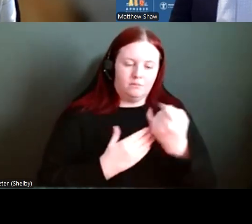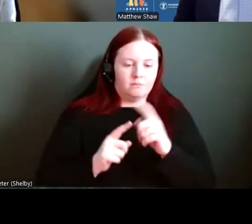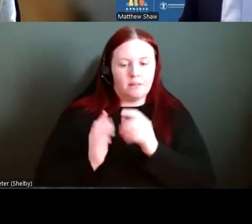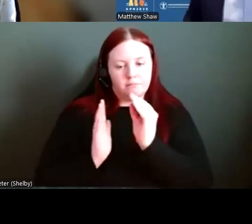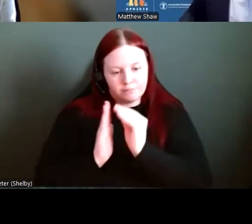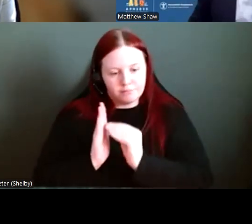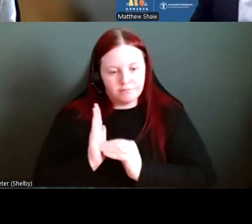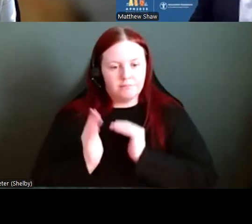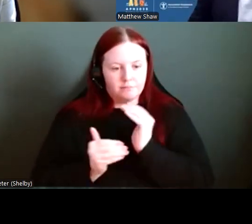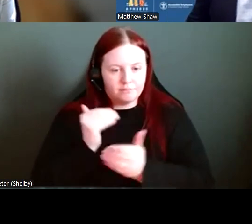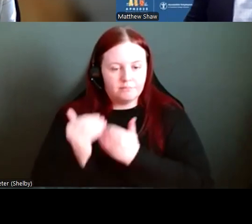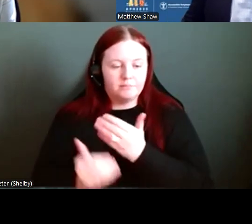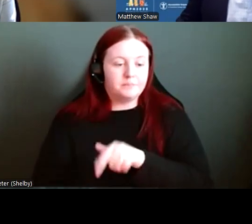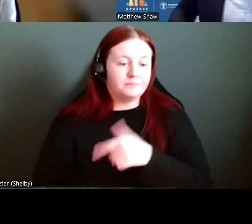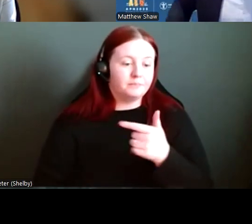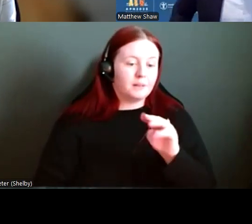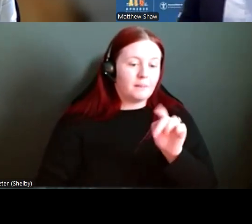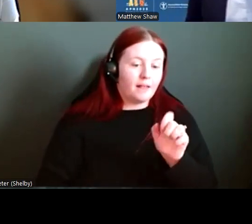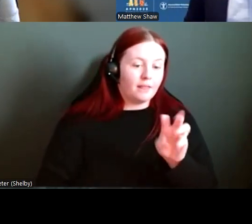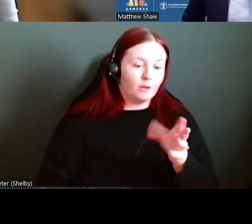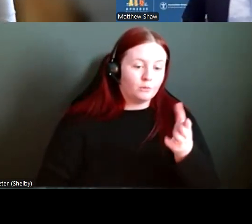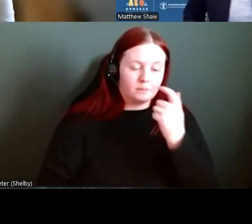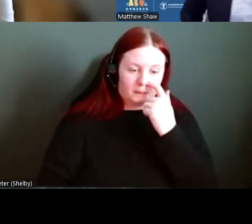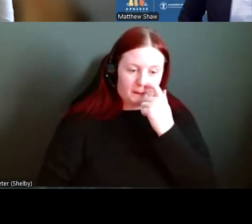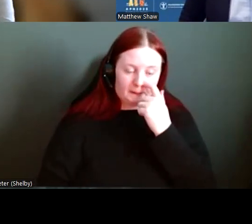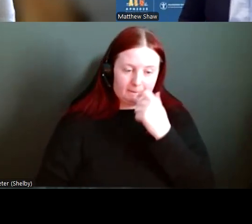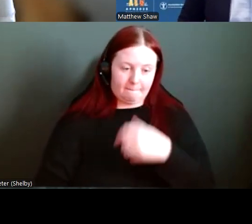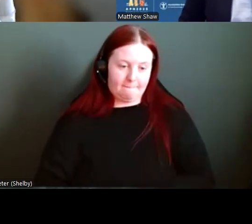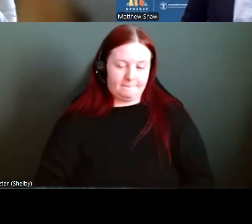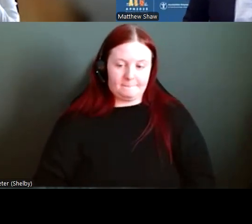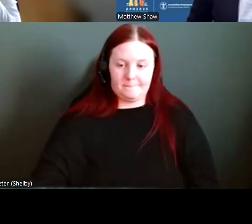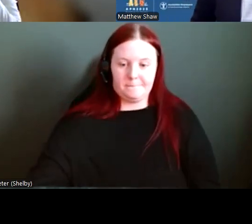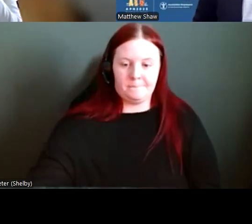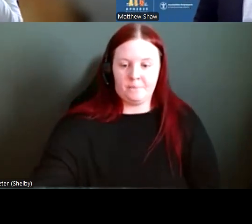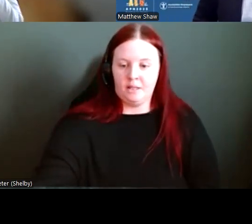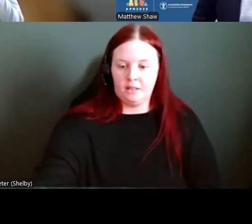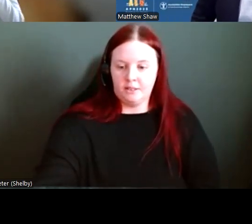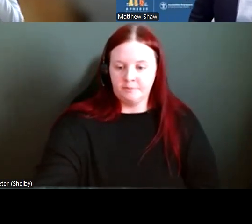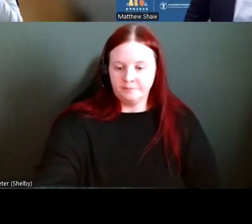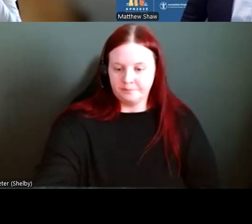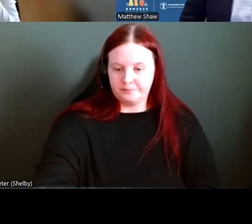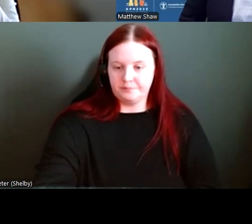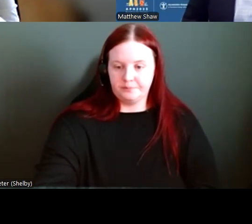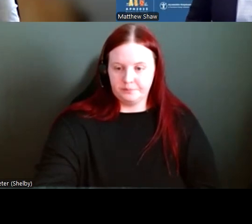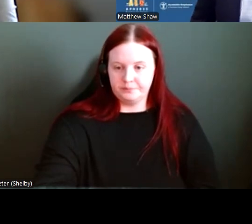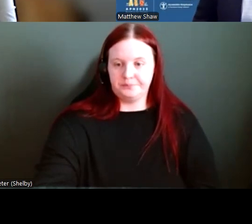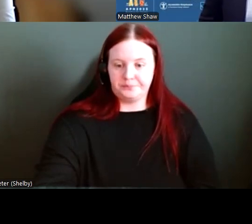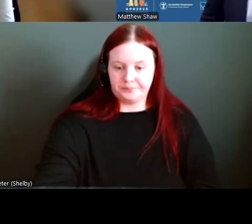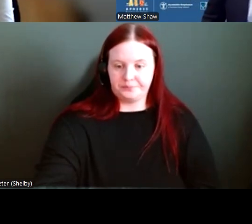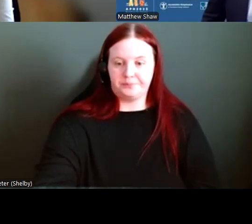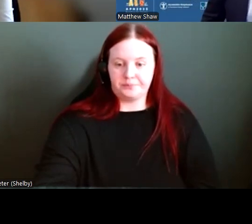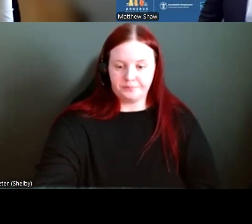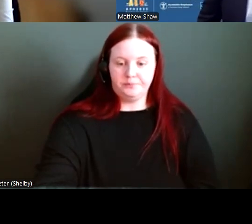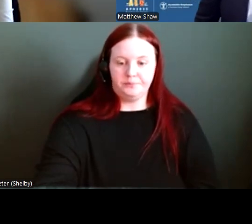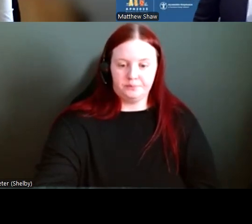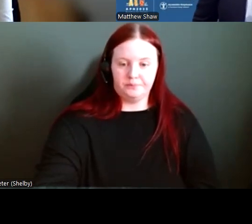Matthew. We're getting in here to, we're getting into the reality of like what it's like on the ground